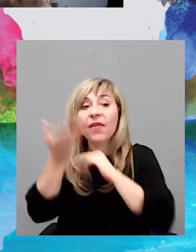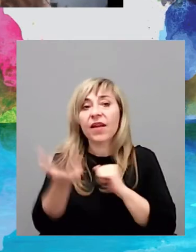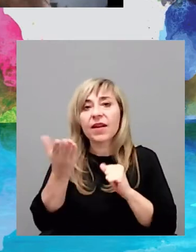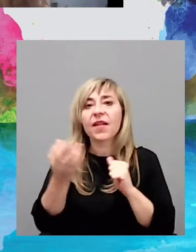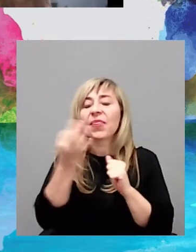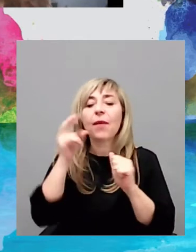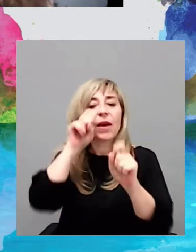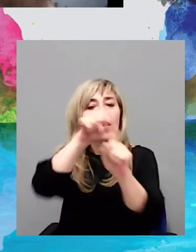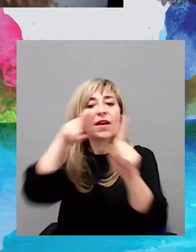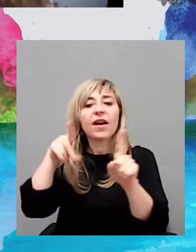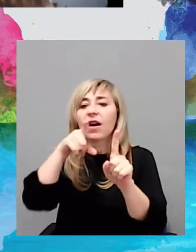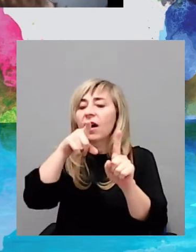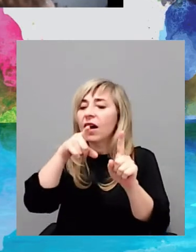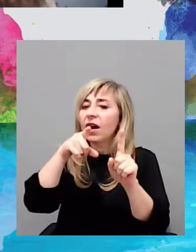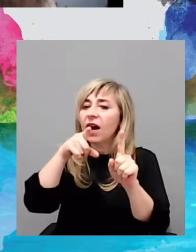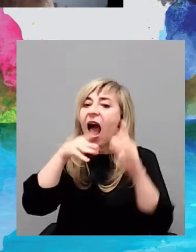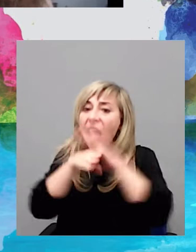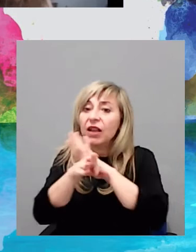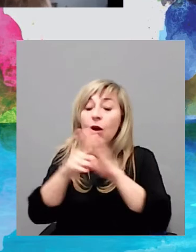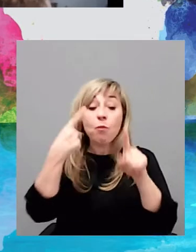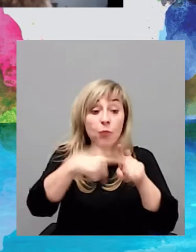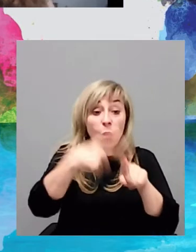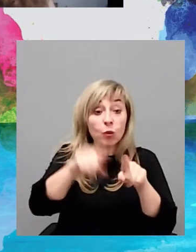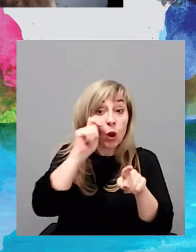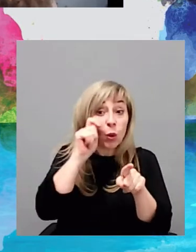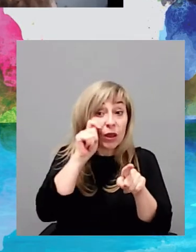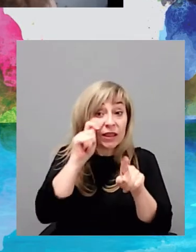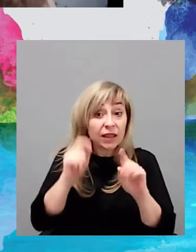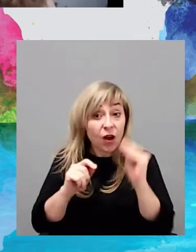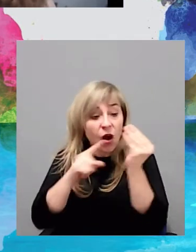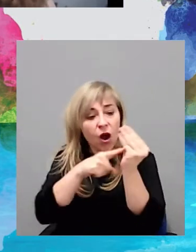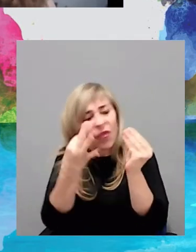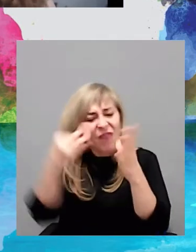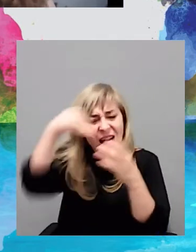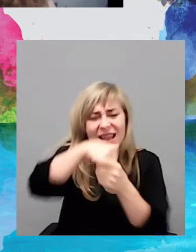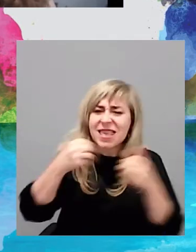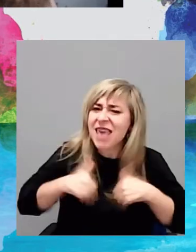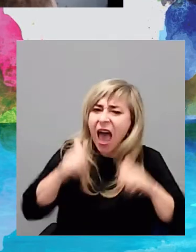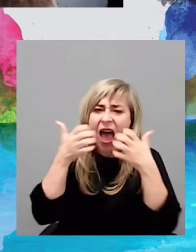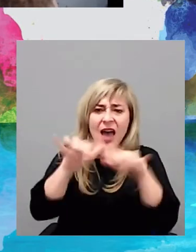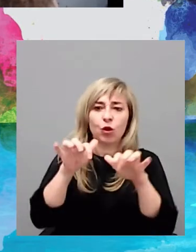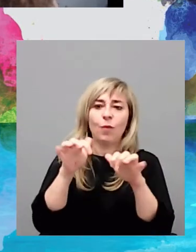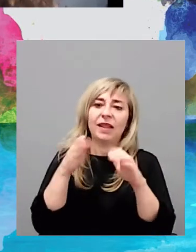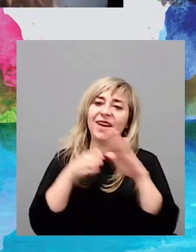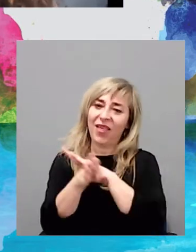has to be seen as an intrinsic element of the tourism package, the tourism